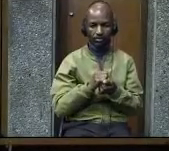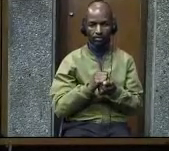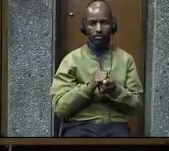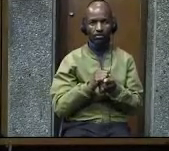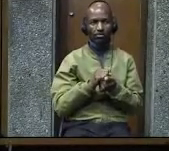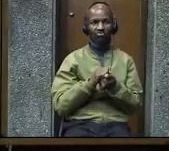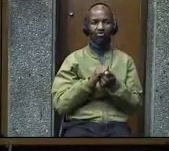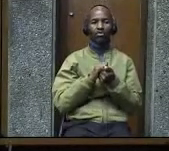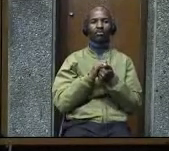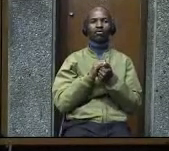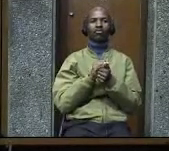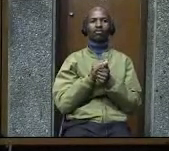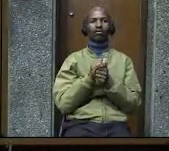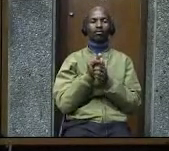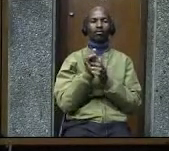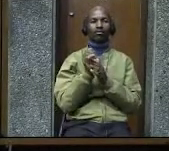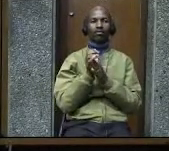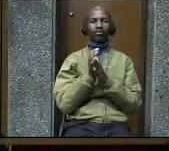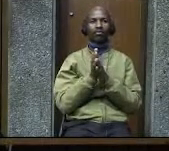Number three.